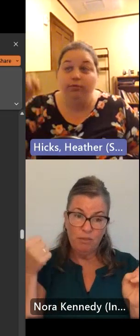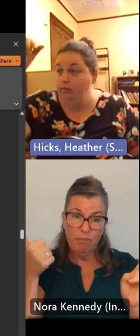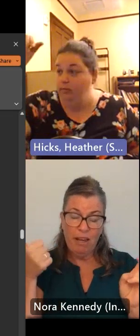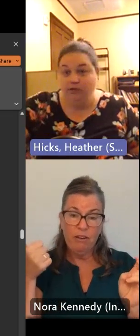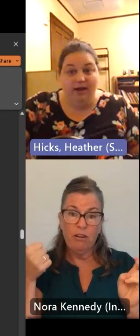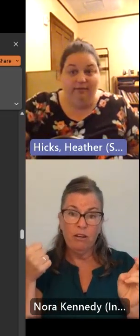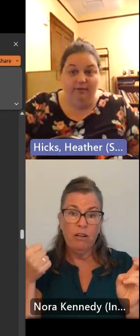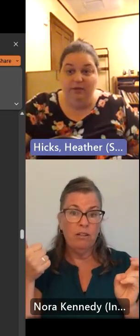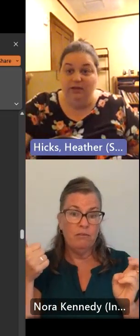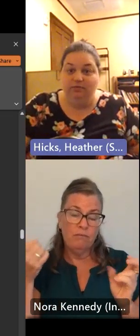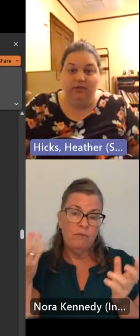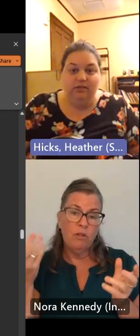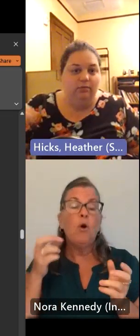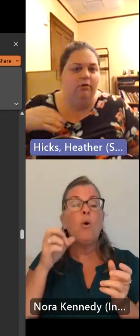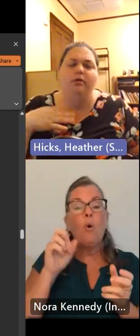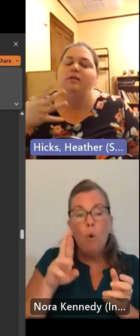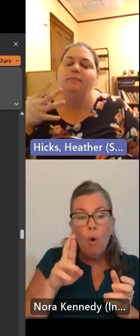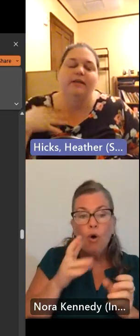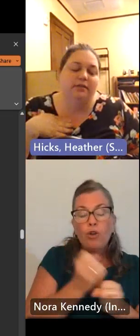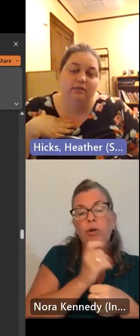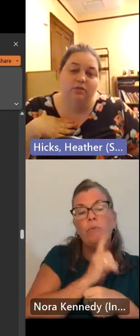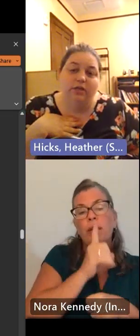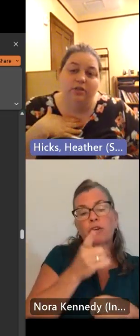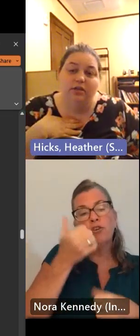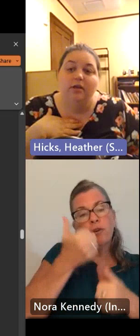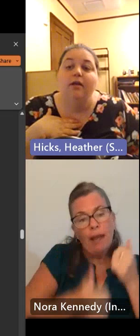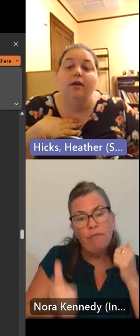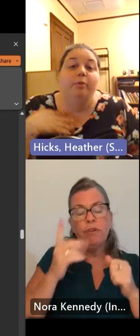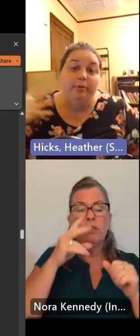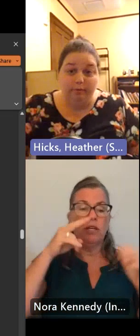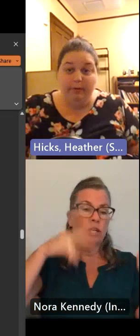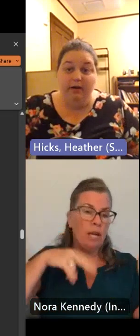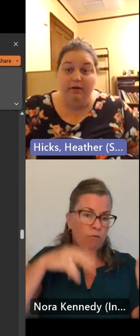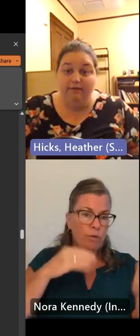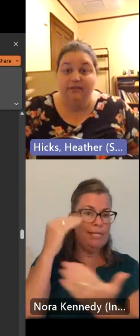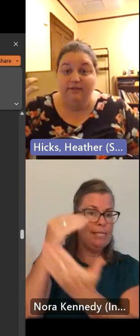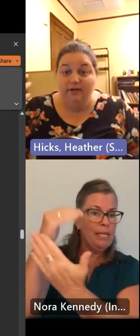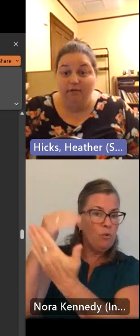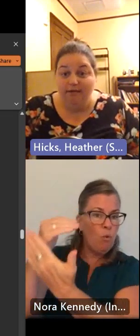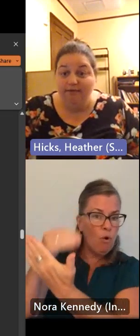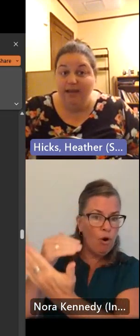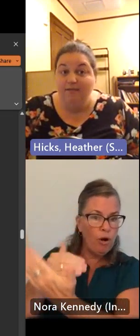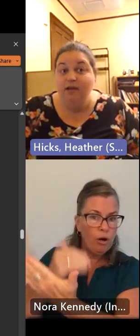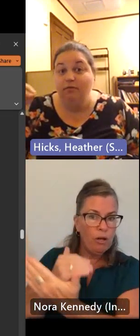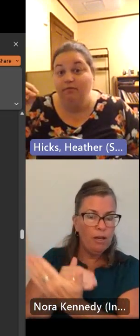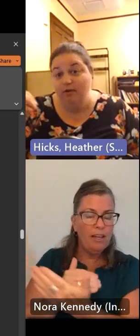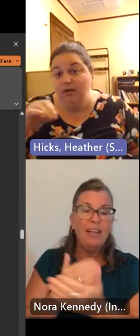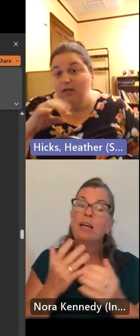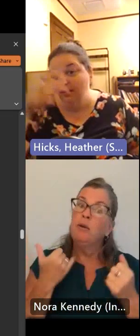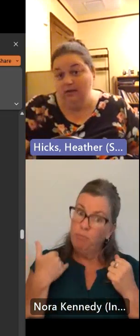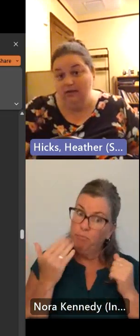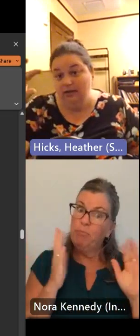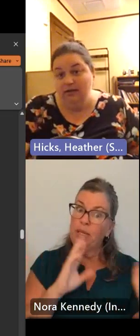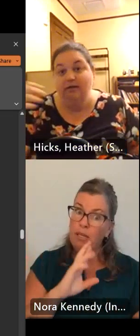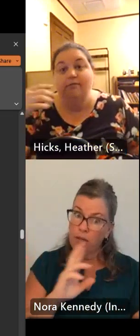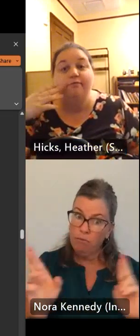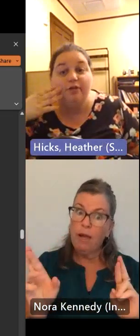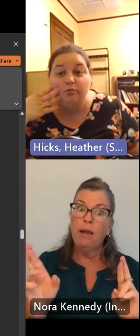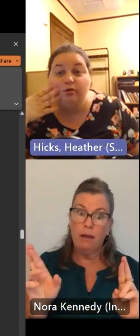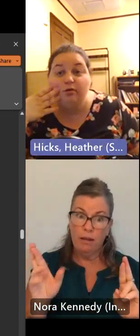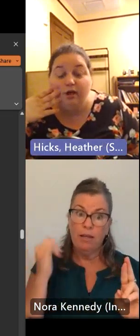you can go through and make sure every piece reads in order. It depends on the situation, but be prepared if it's a very graphic heavy or very